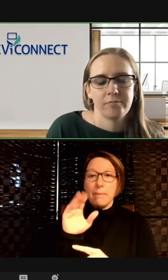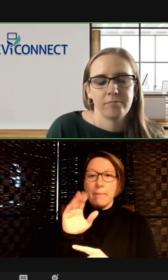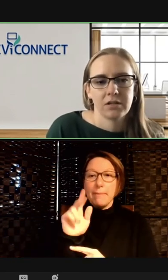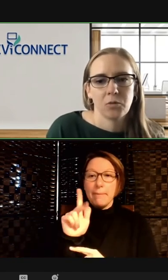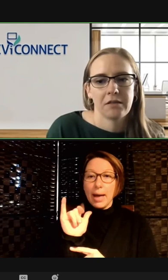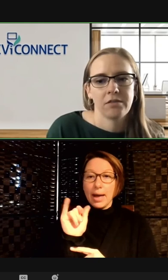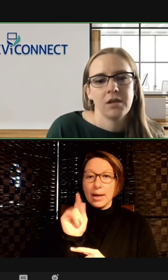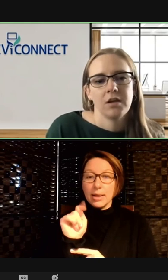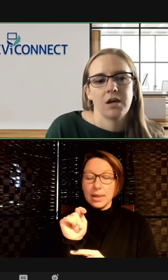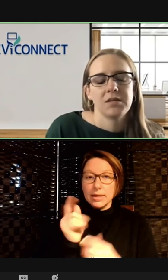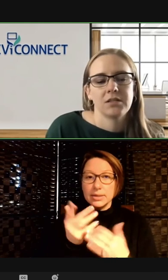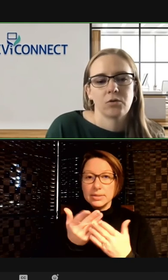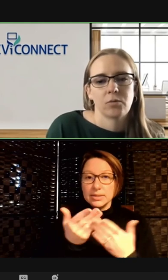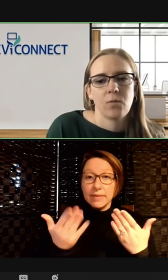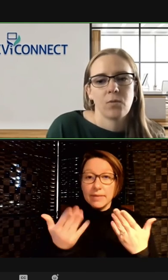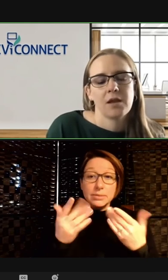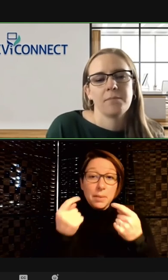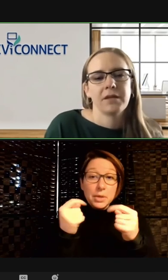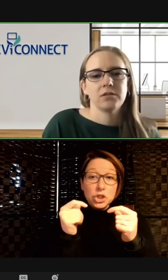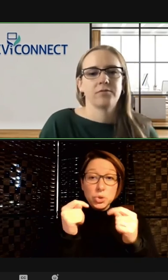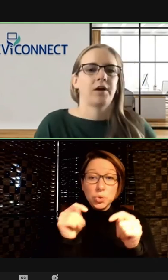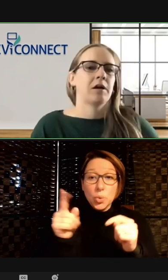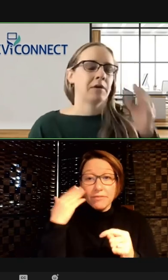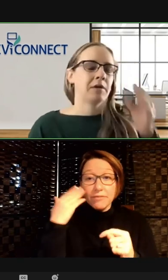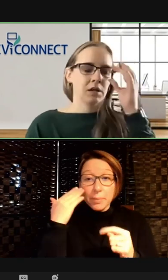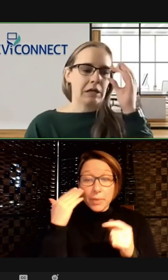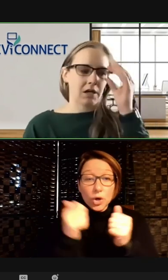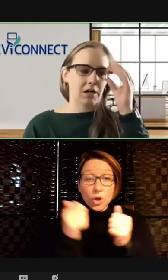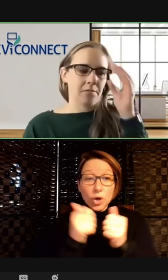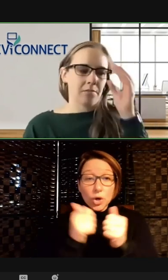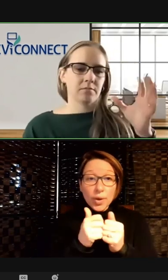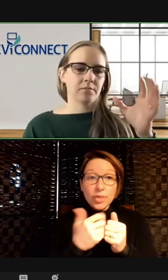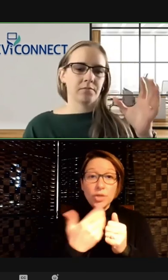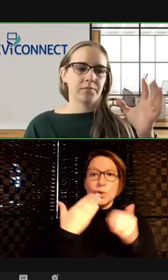toy that they're familiar with is a great way to build from